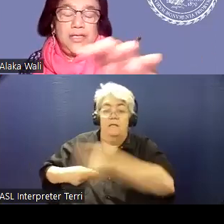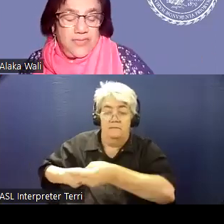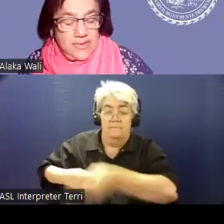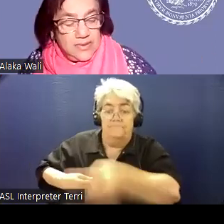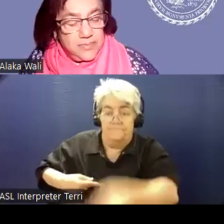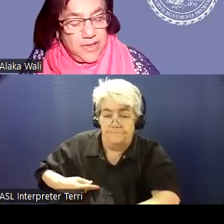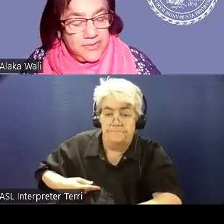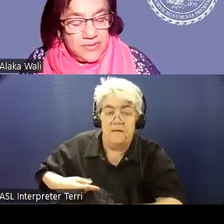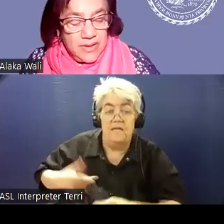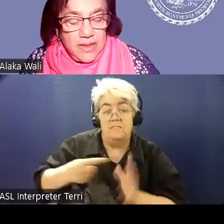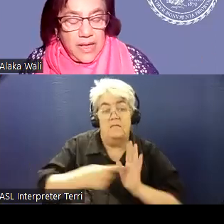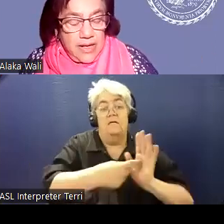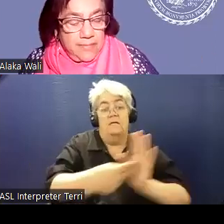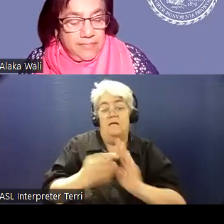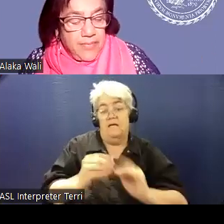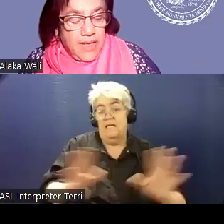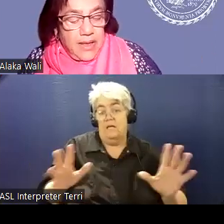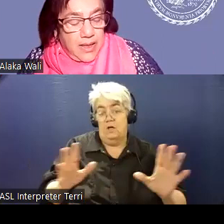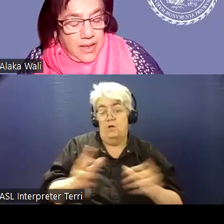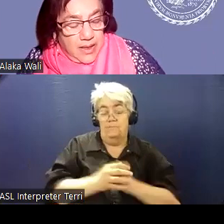in each of these displays.